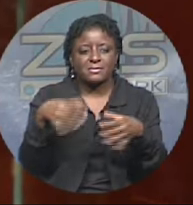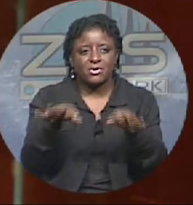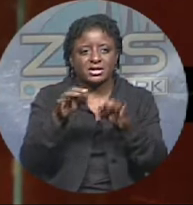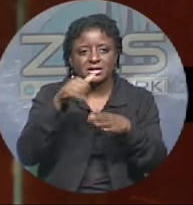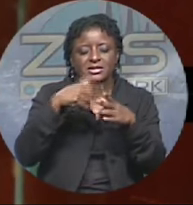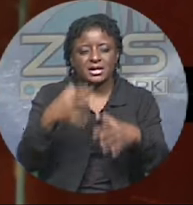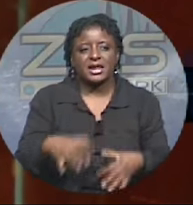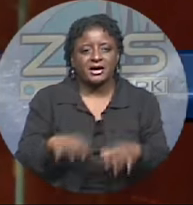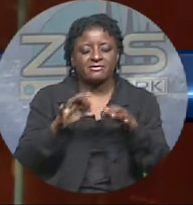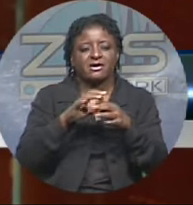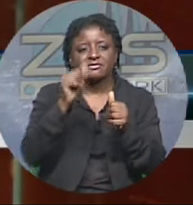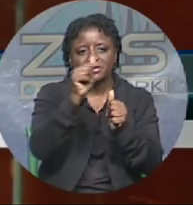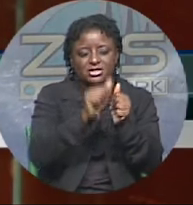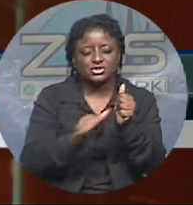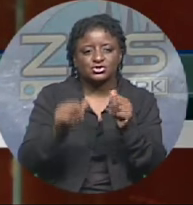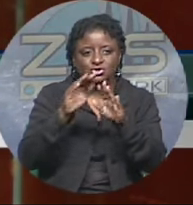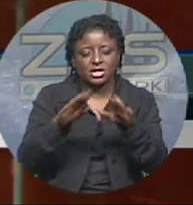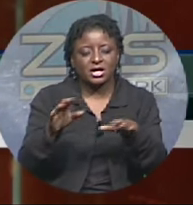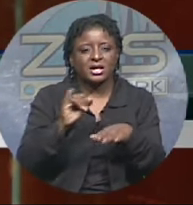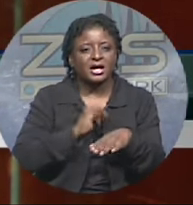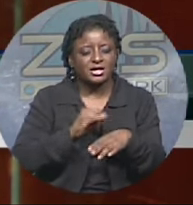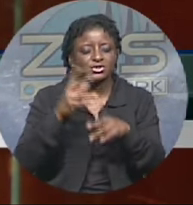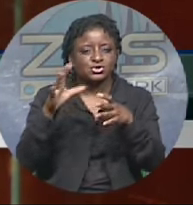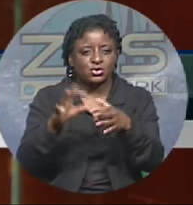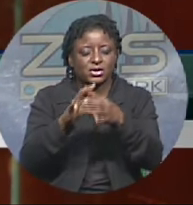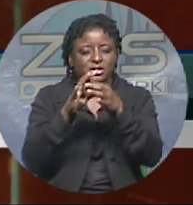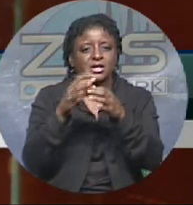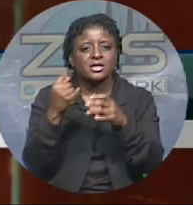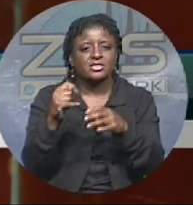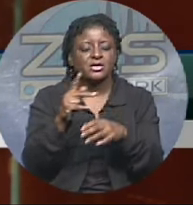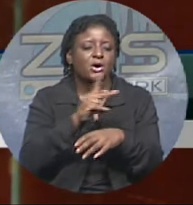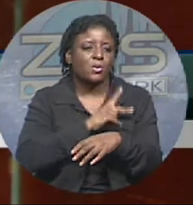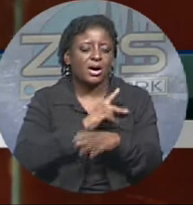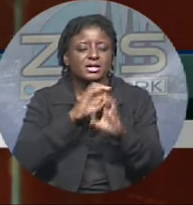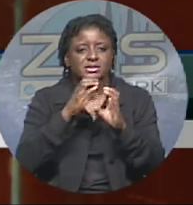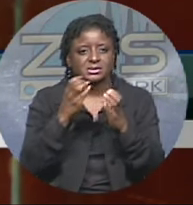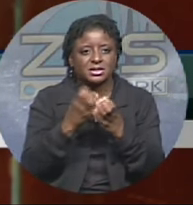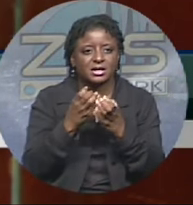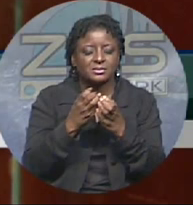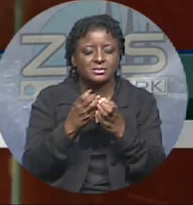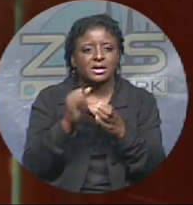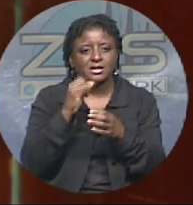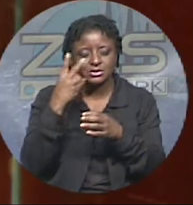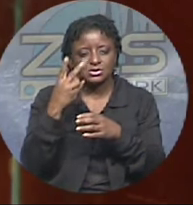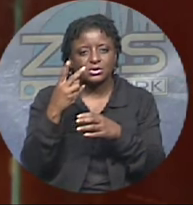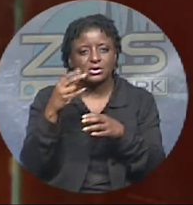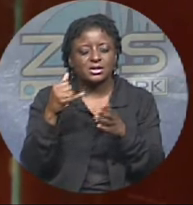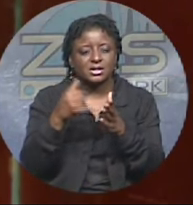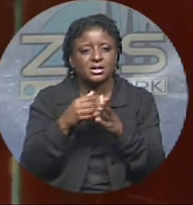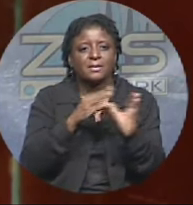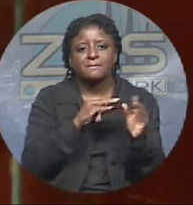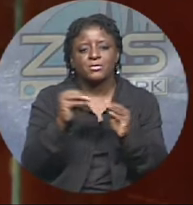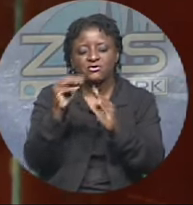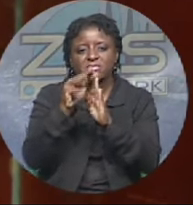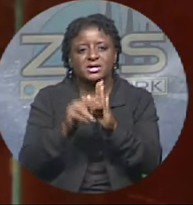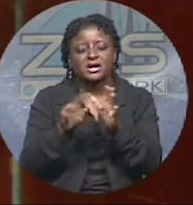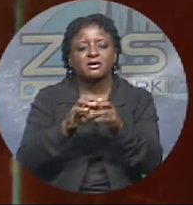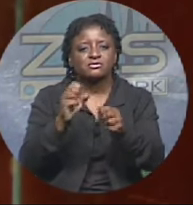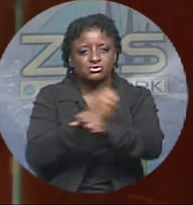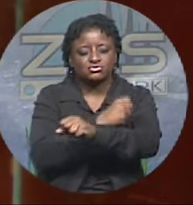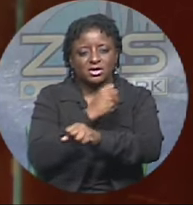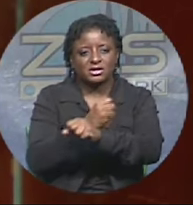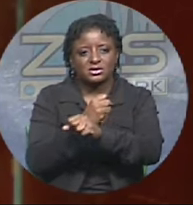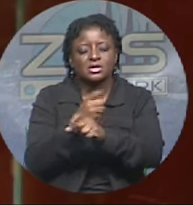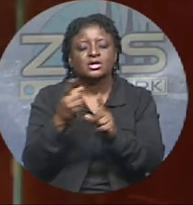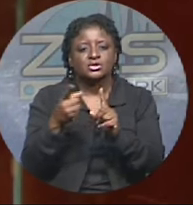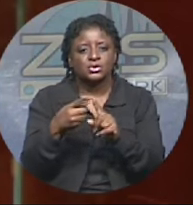Club and saw a movement of strength, a movement of progress and of action, a movement destined to help our community